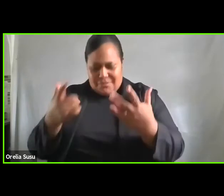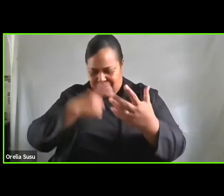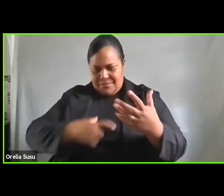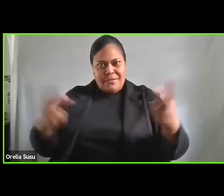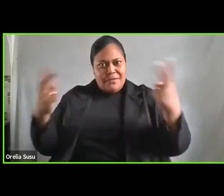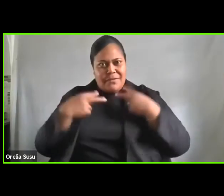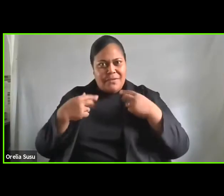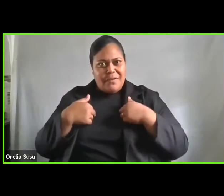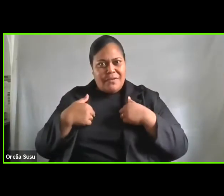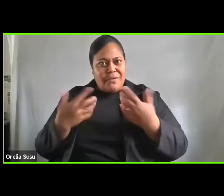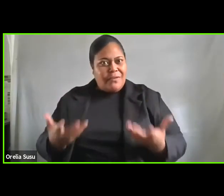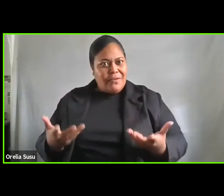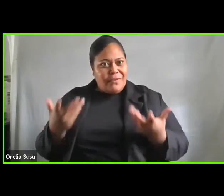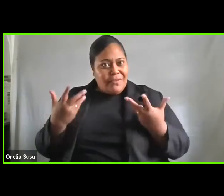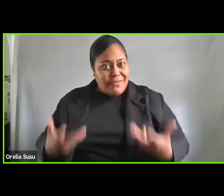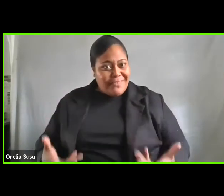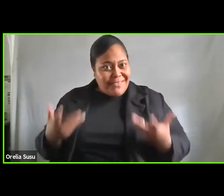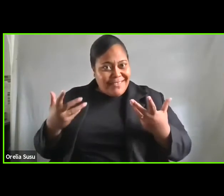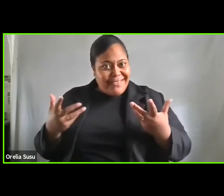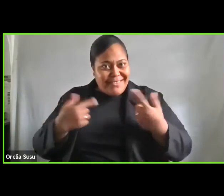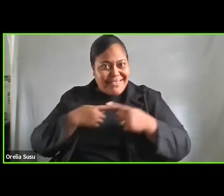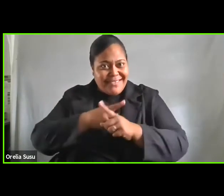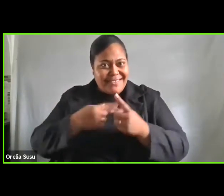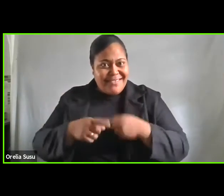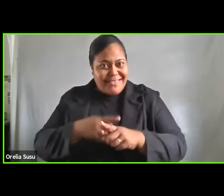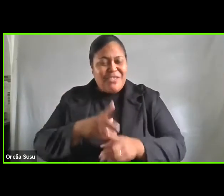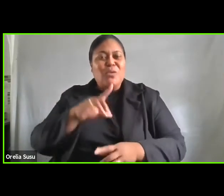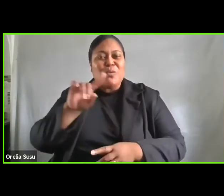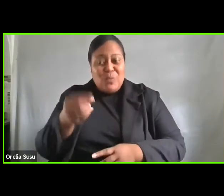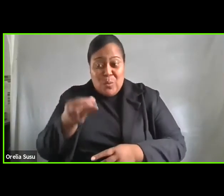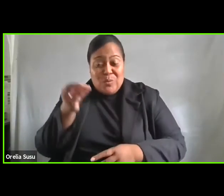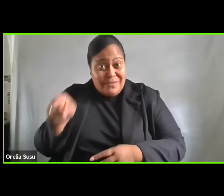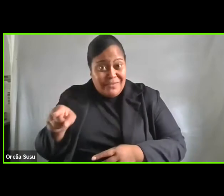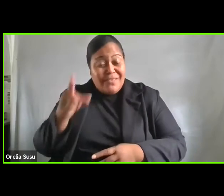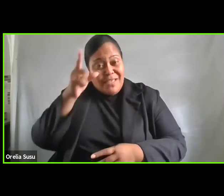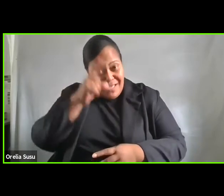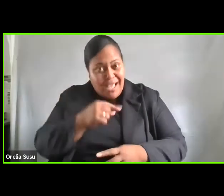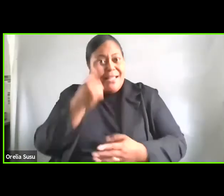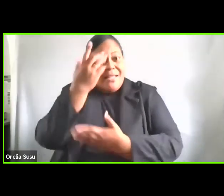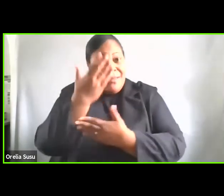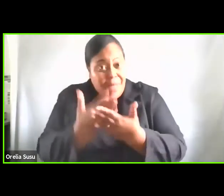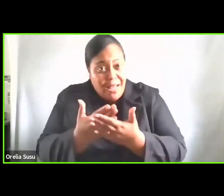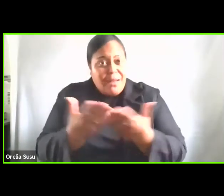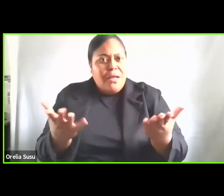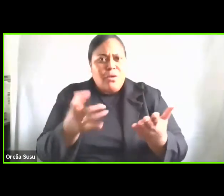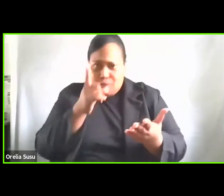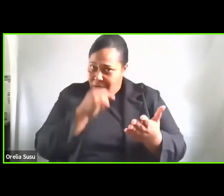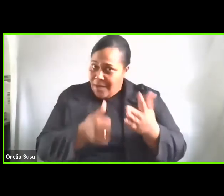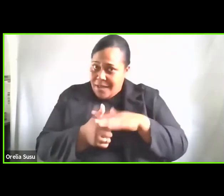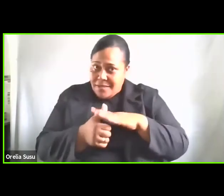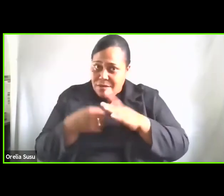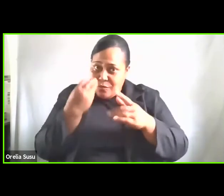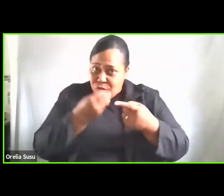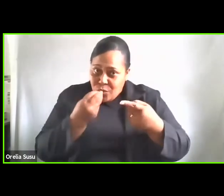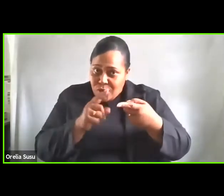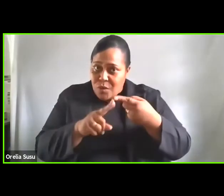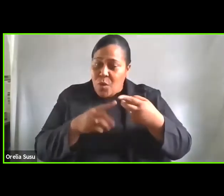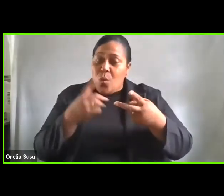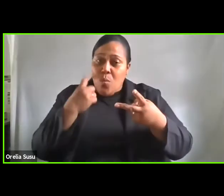huge determining factor on whether or not you are able to access food and water and sanitation and